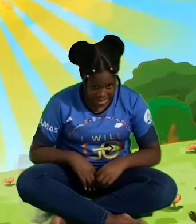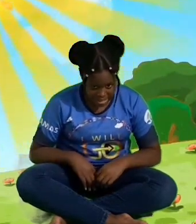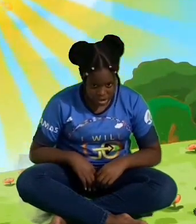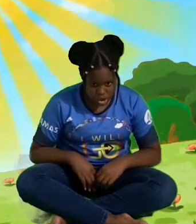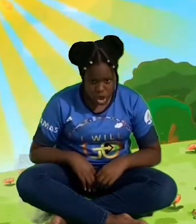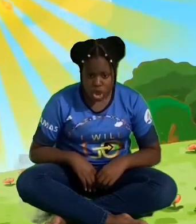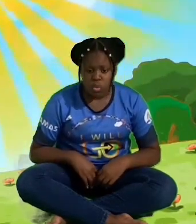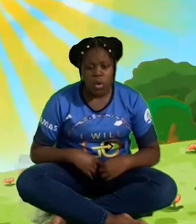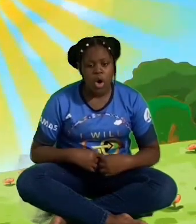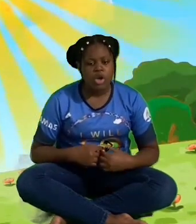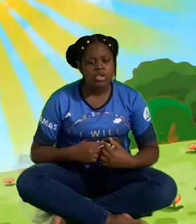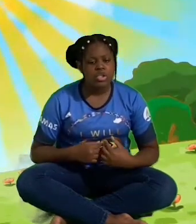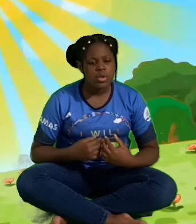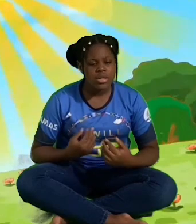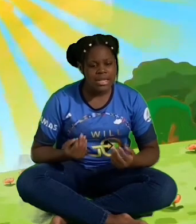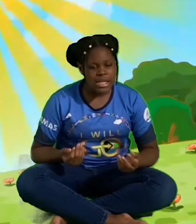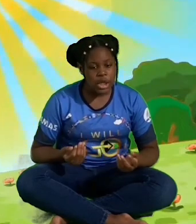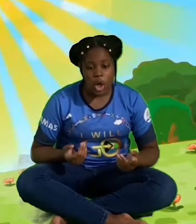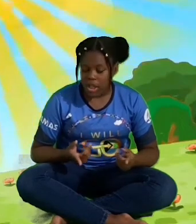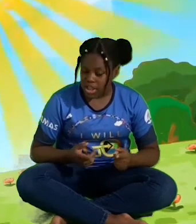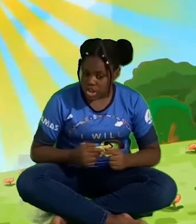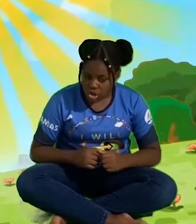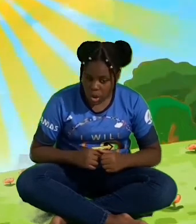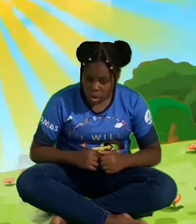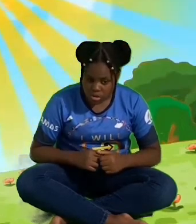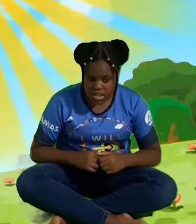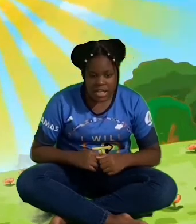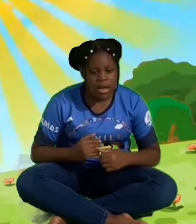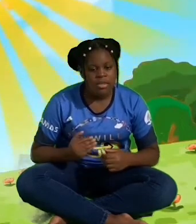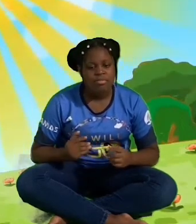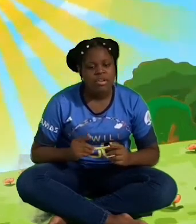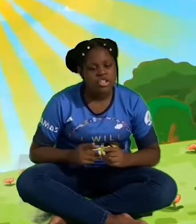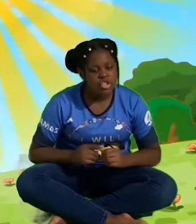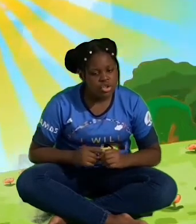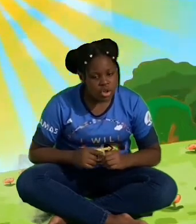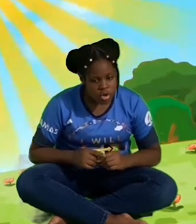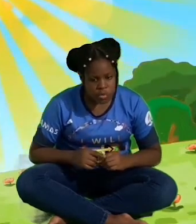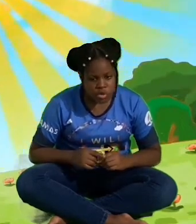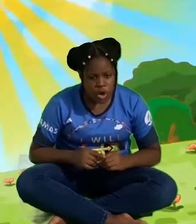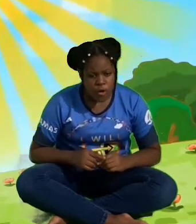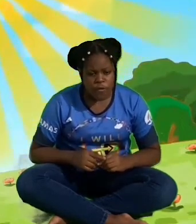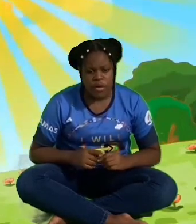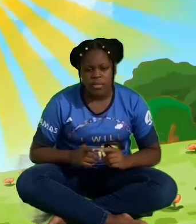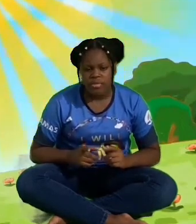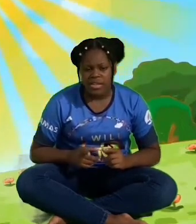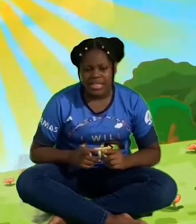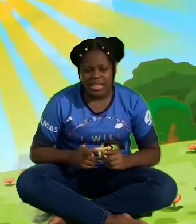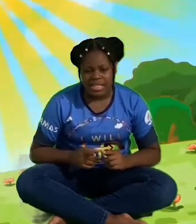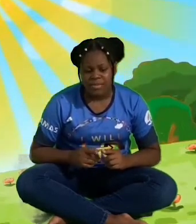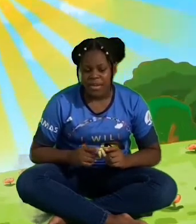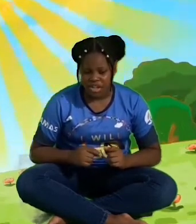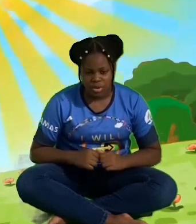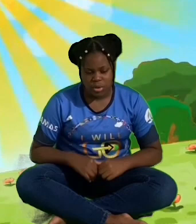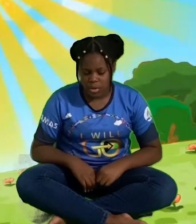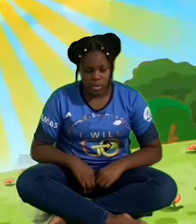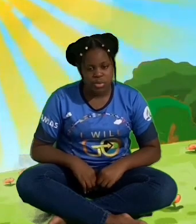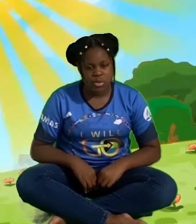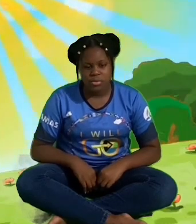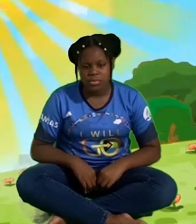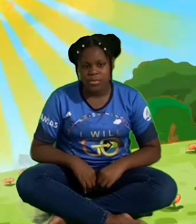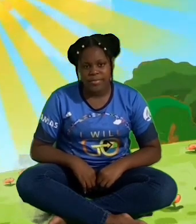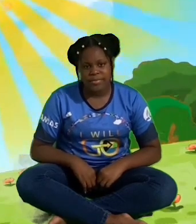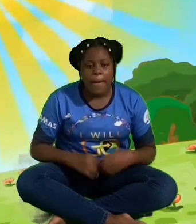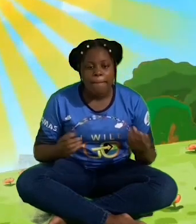these things. You also need onyx stones and other precious stones for the priest's special